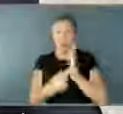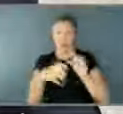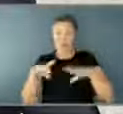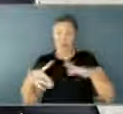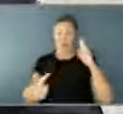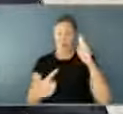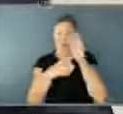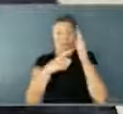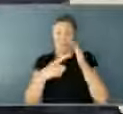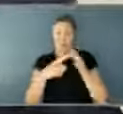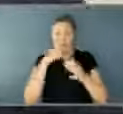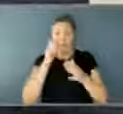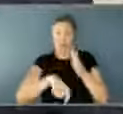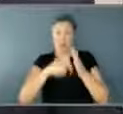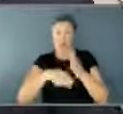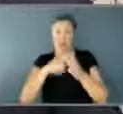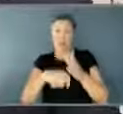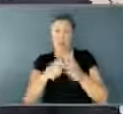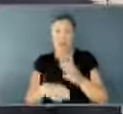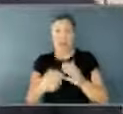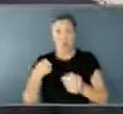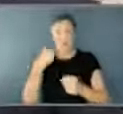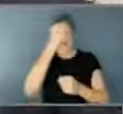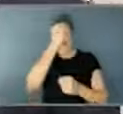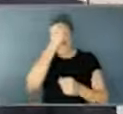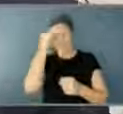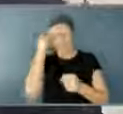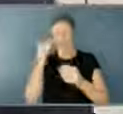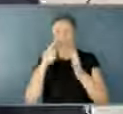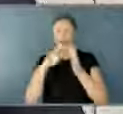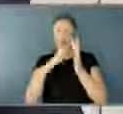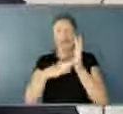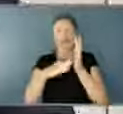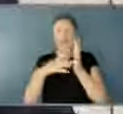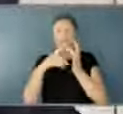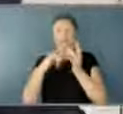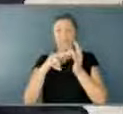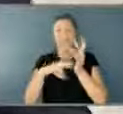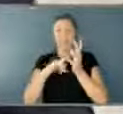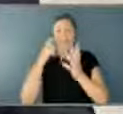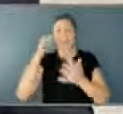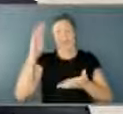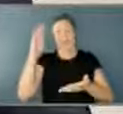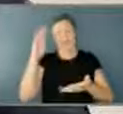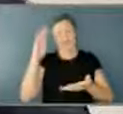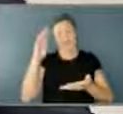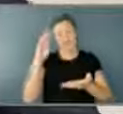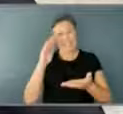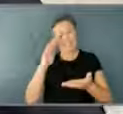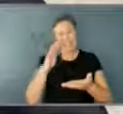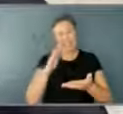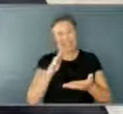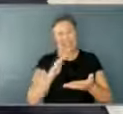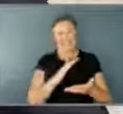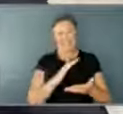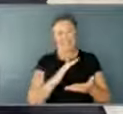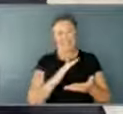terms of our emissions reductions since 2005, which is indeed higher than what has been achieved in the United States and almost double that